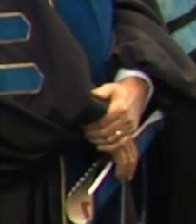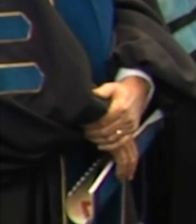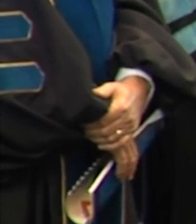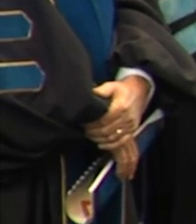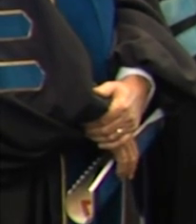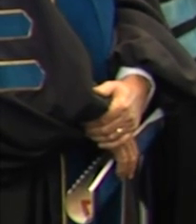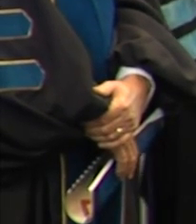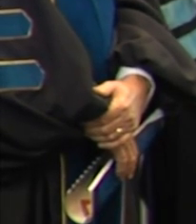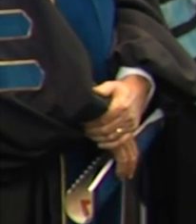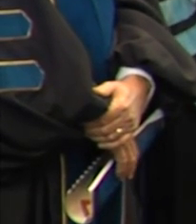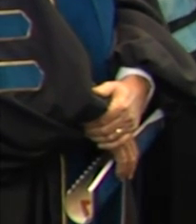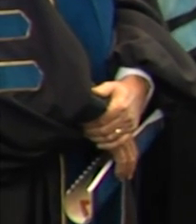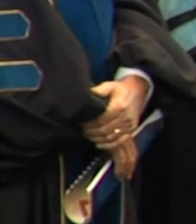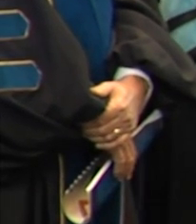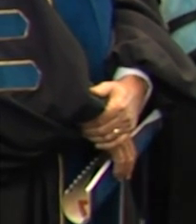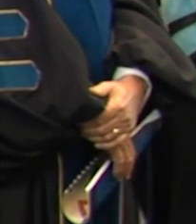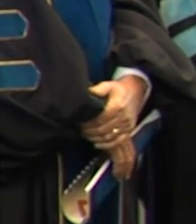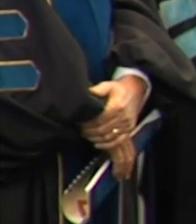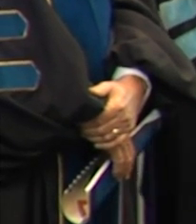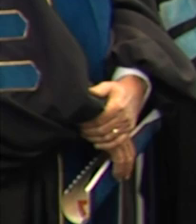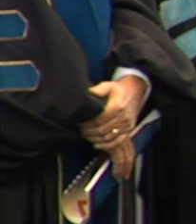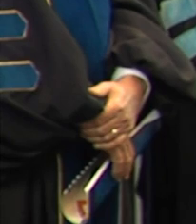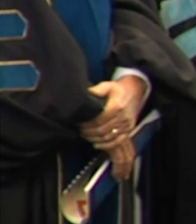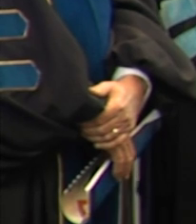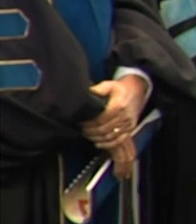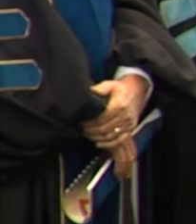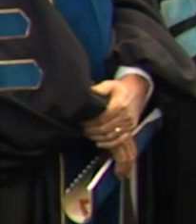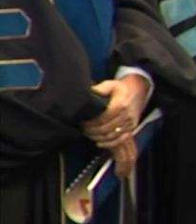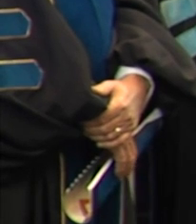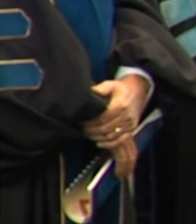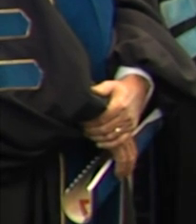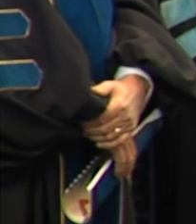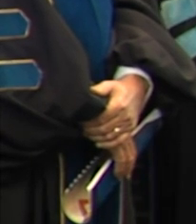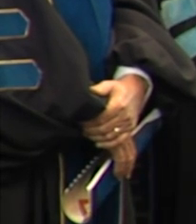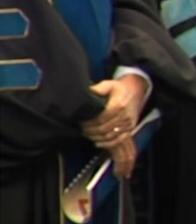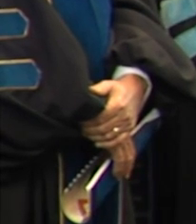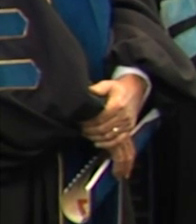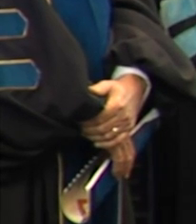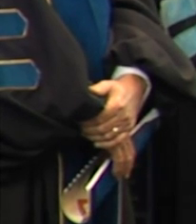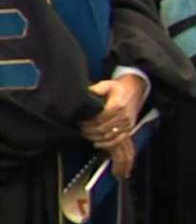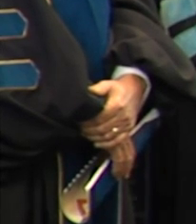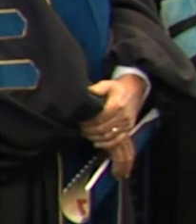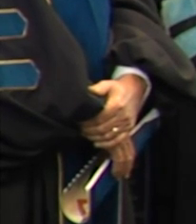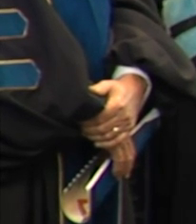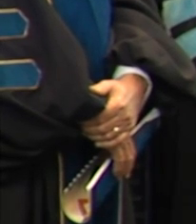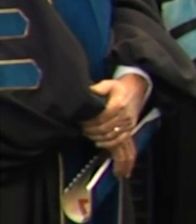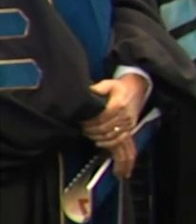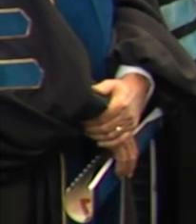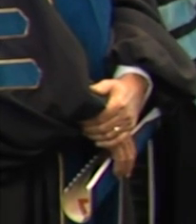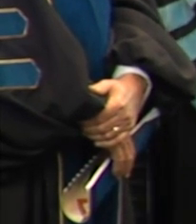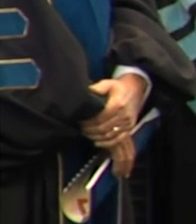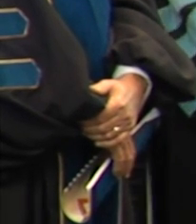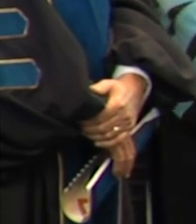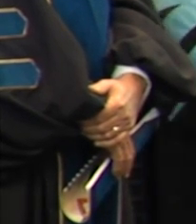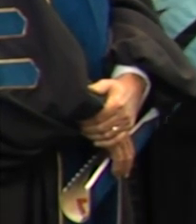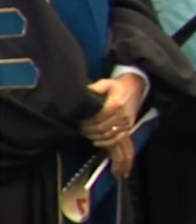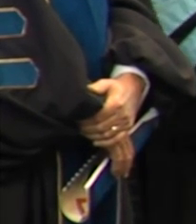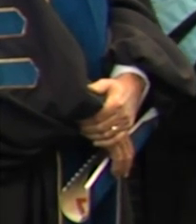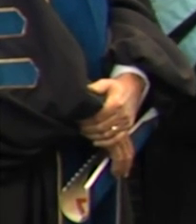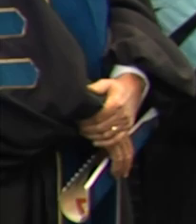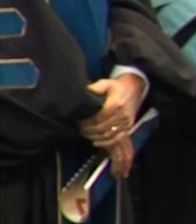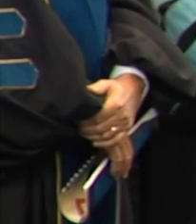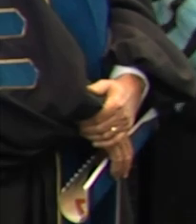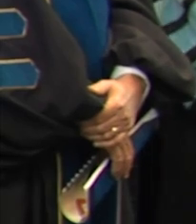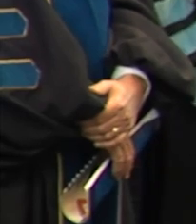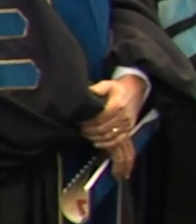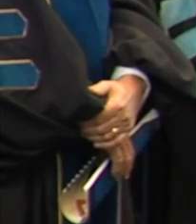to Angelo State University's 2016 fall commencement. My name is Don Topliff, and as the